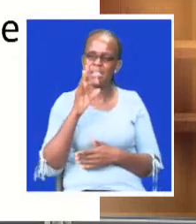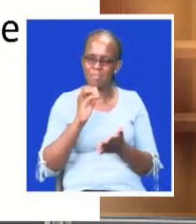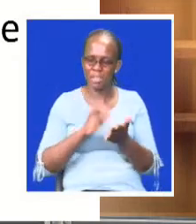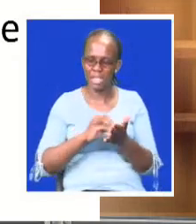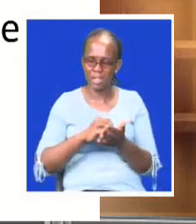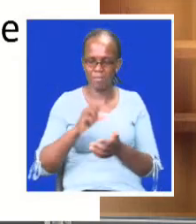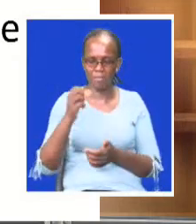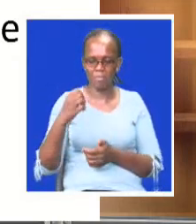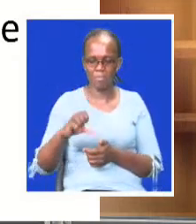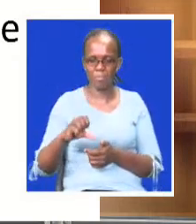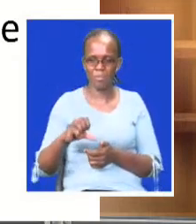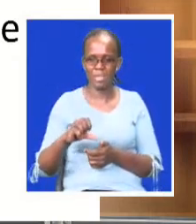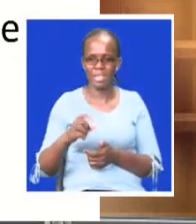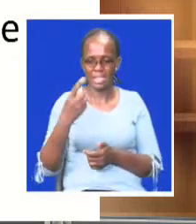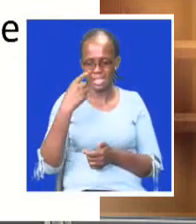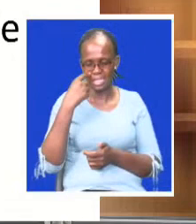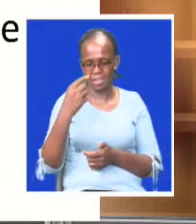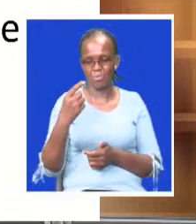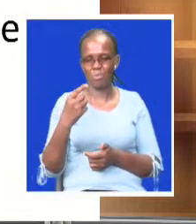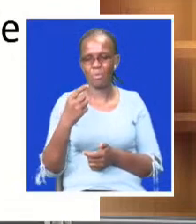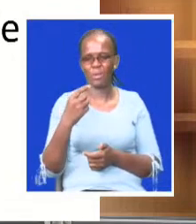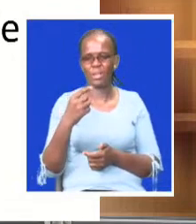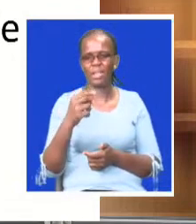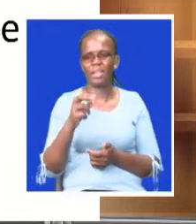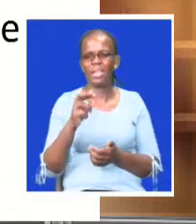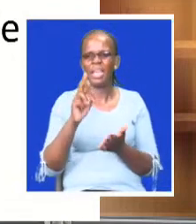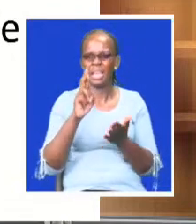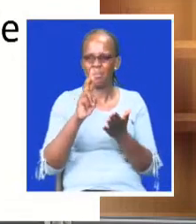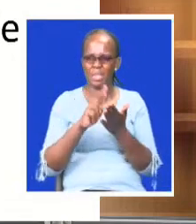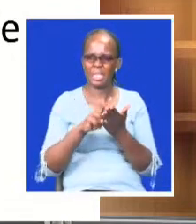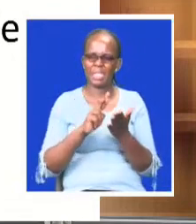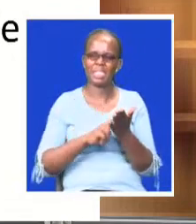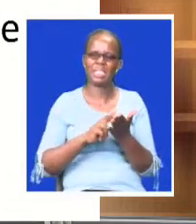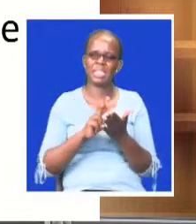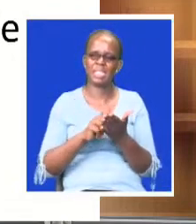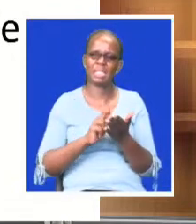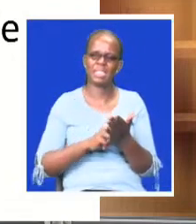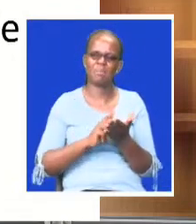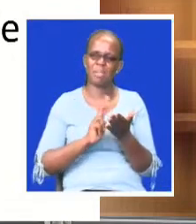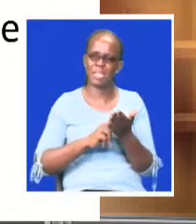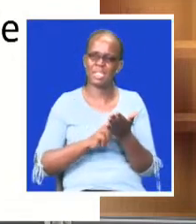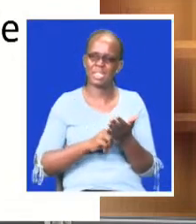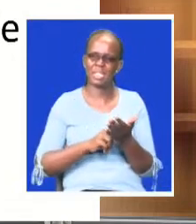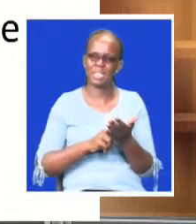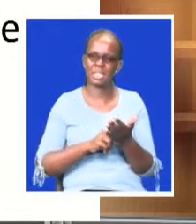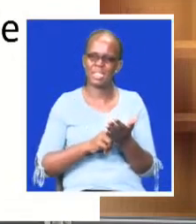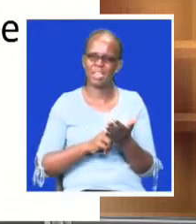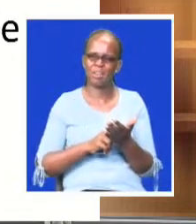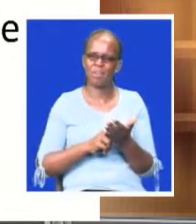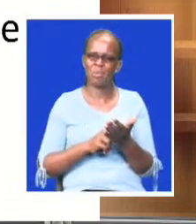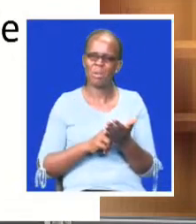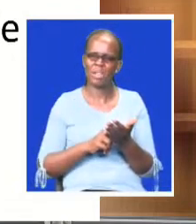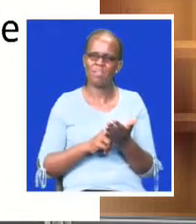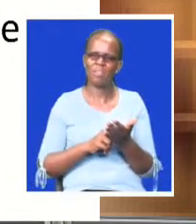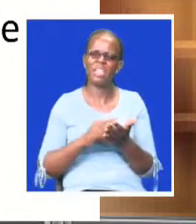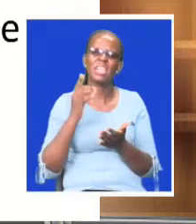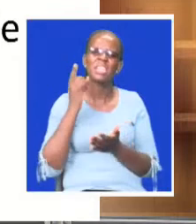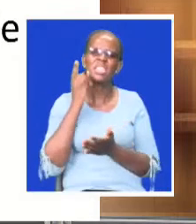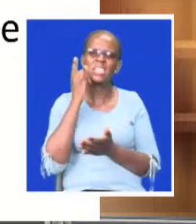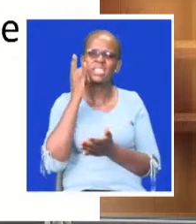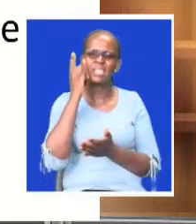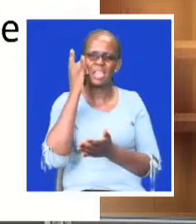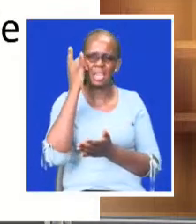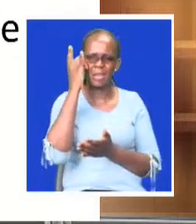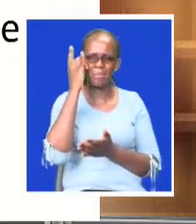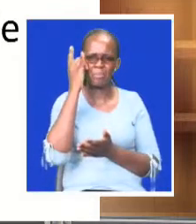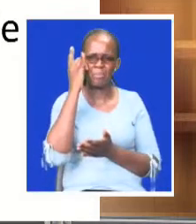these results. The first result of sinning is guilt and shame. When we read